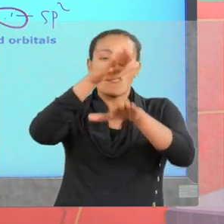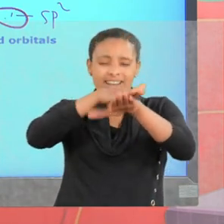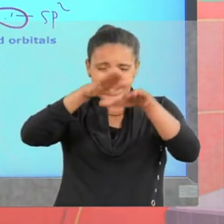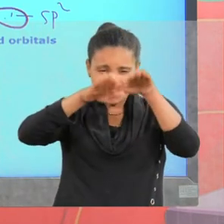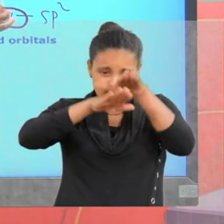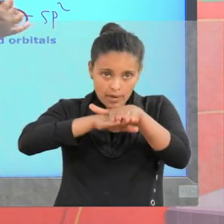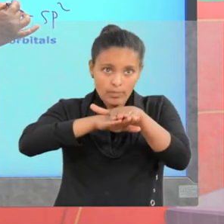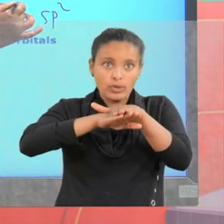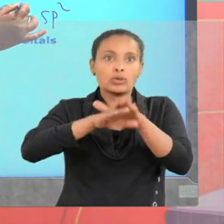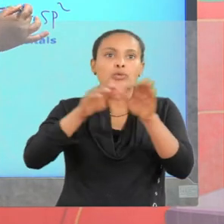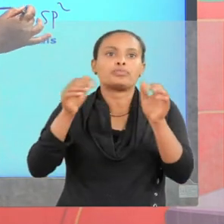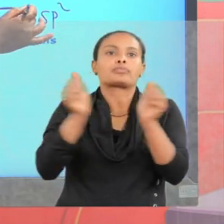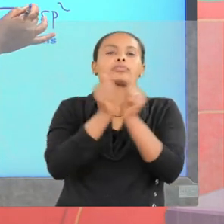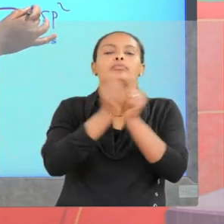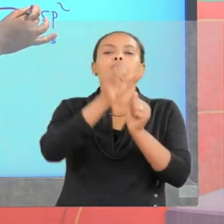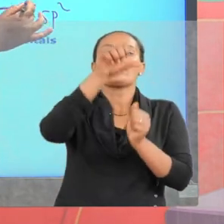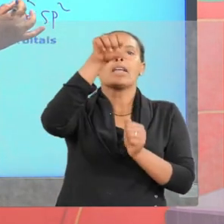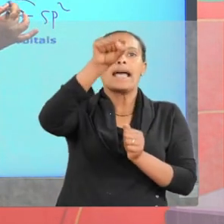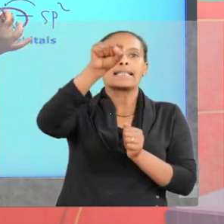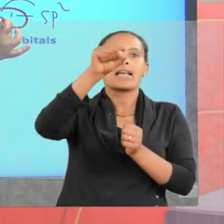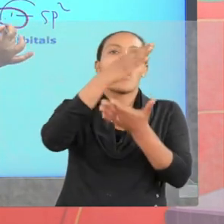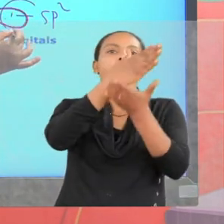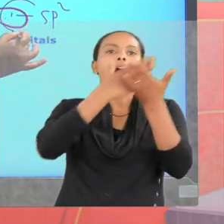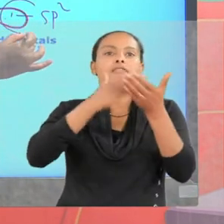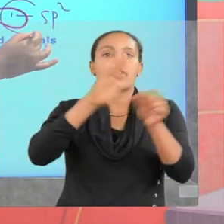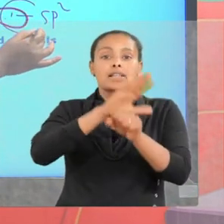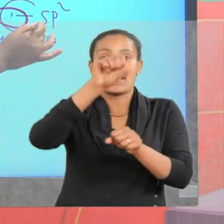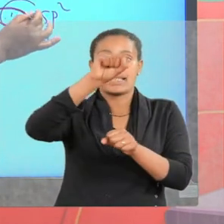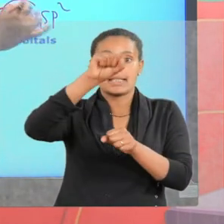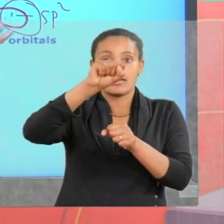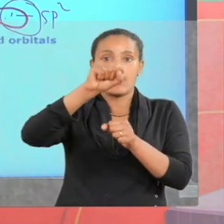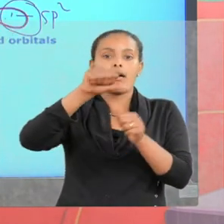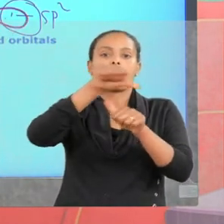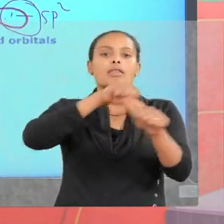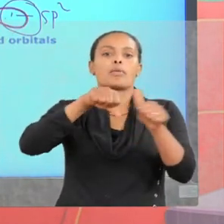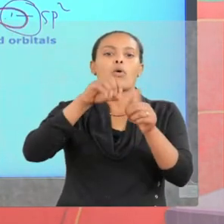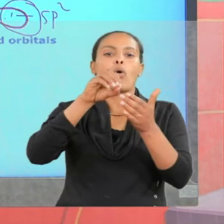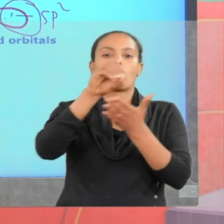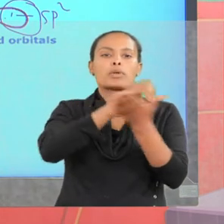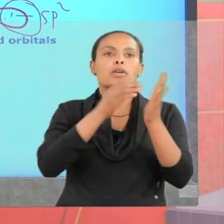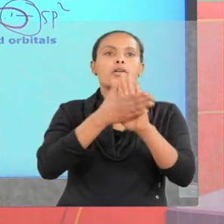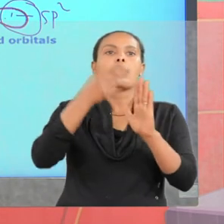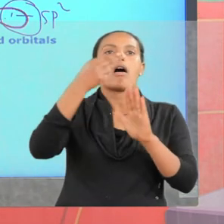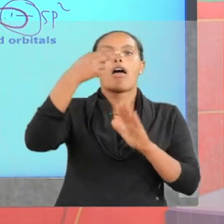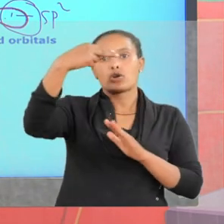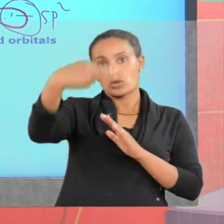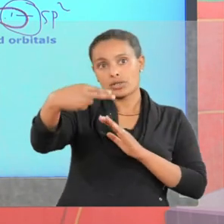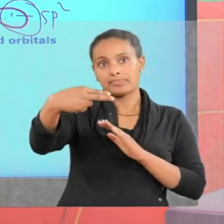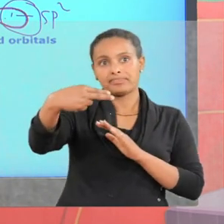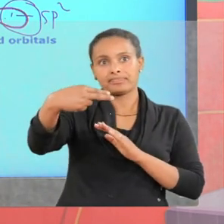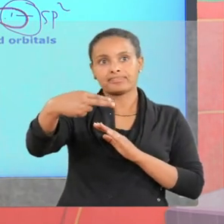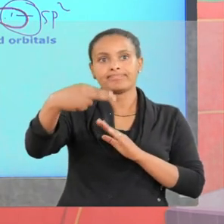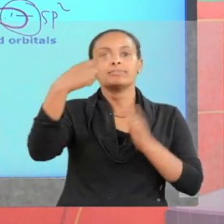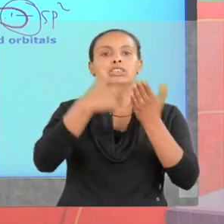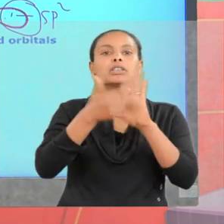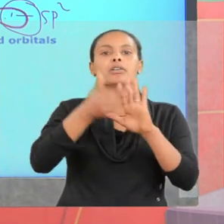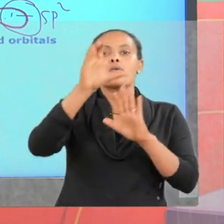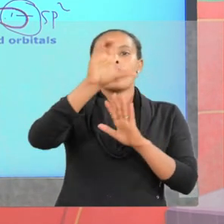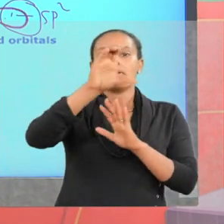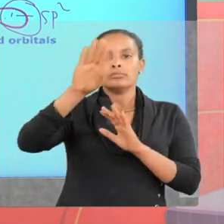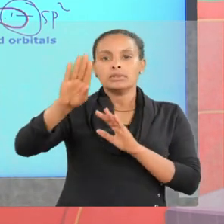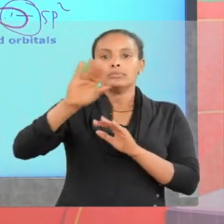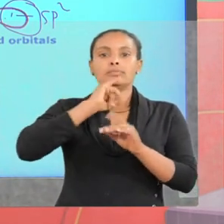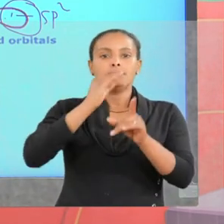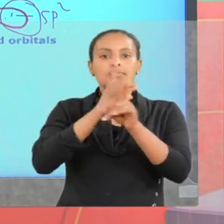with s half-filled s atomic orbital of hydrogen. This covalent bond